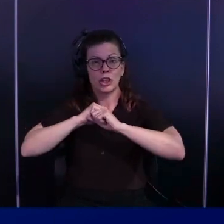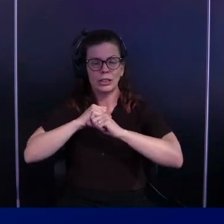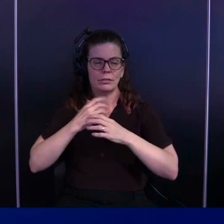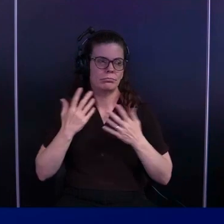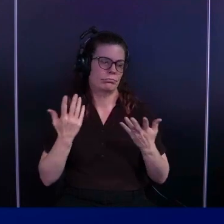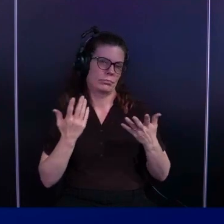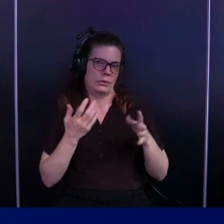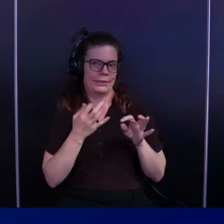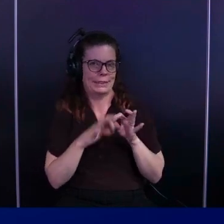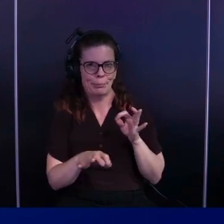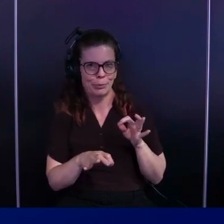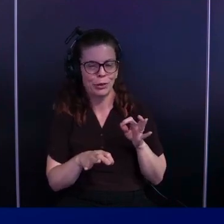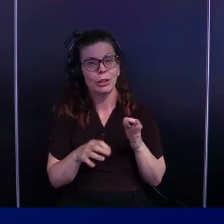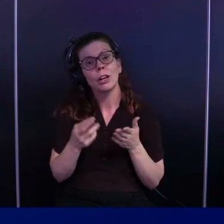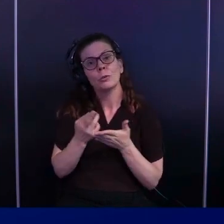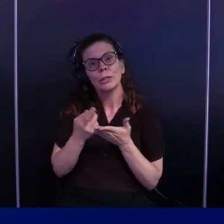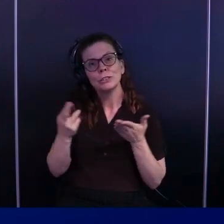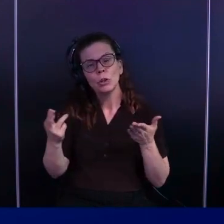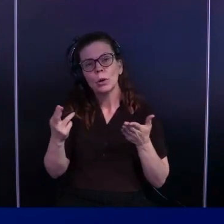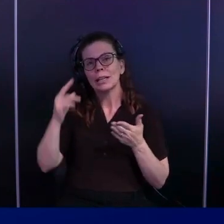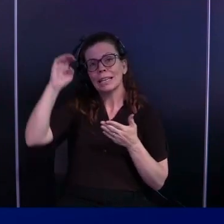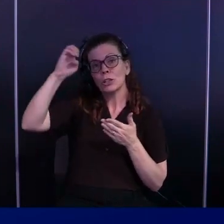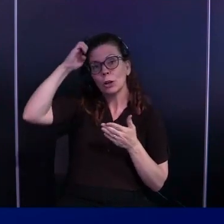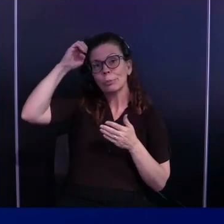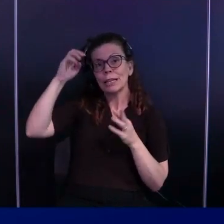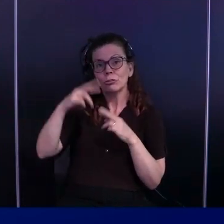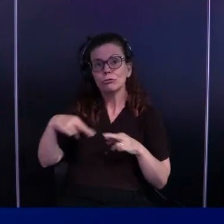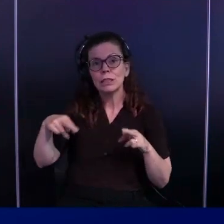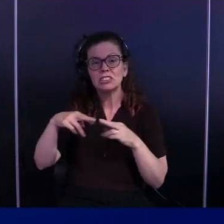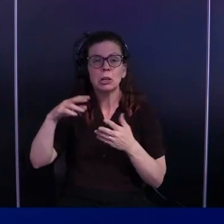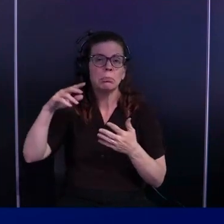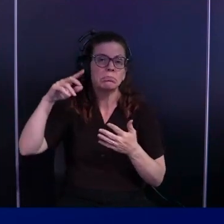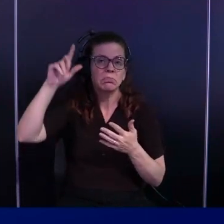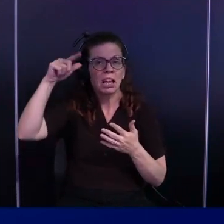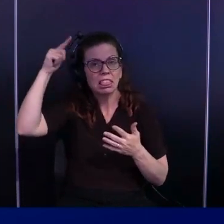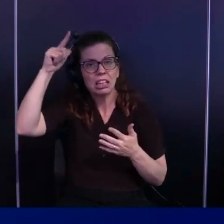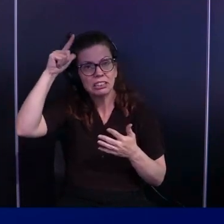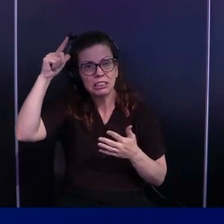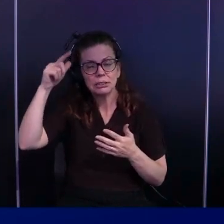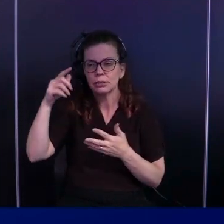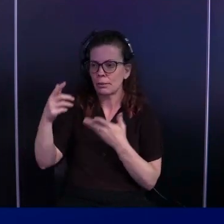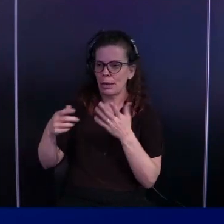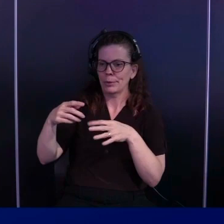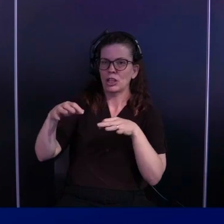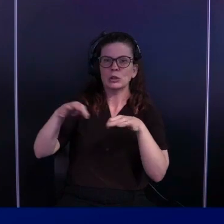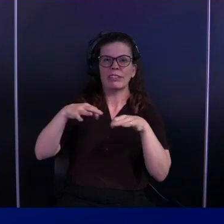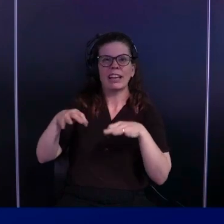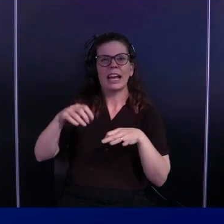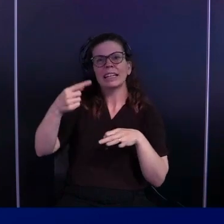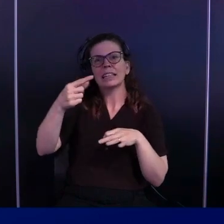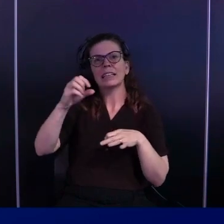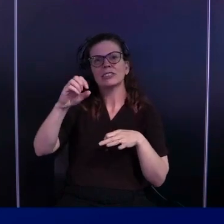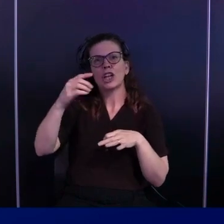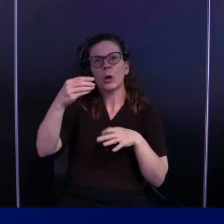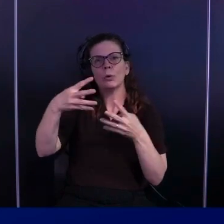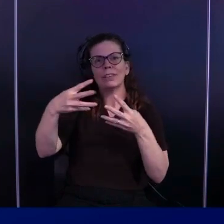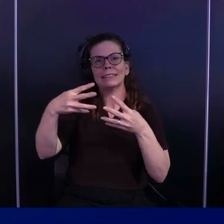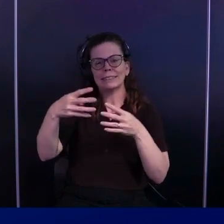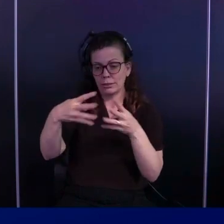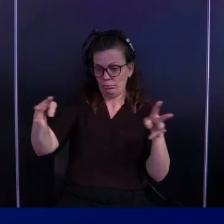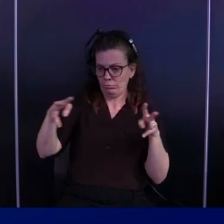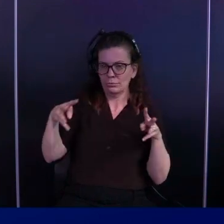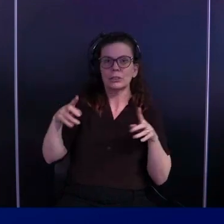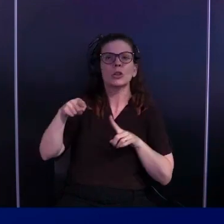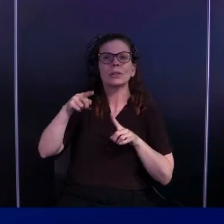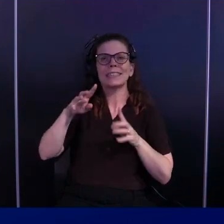have resources in a European region, maybe in London. You define a geofence that says any traffic that